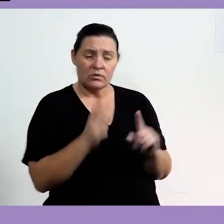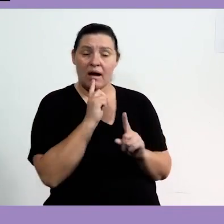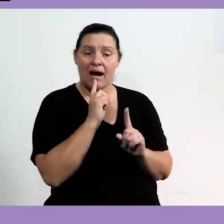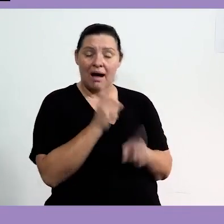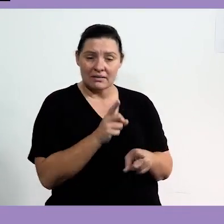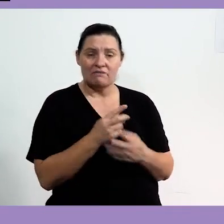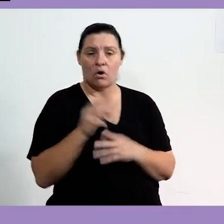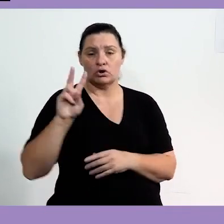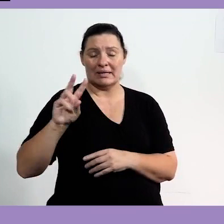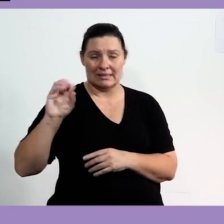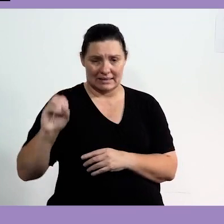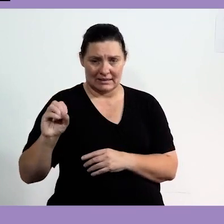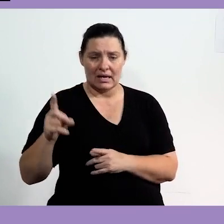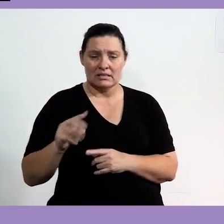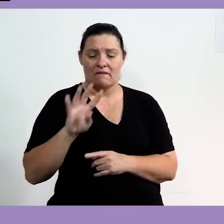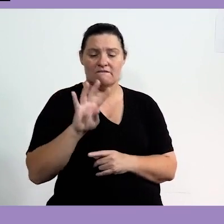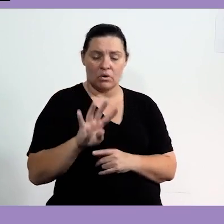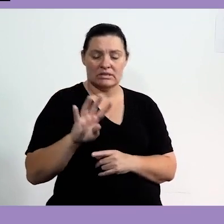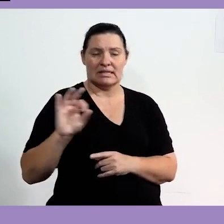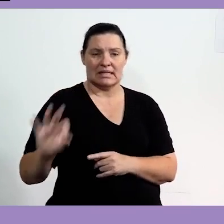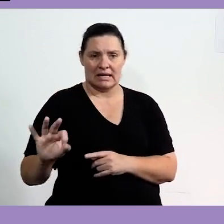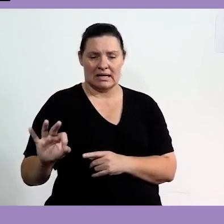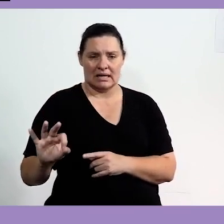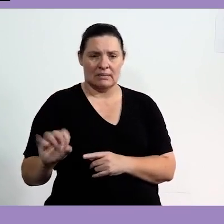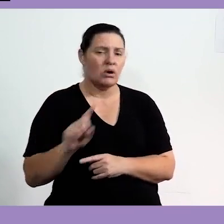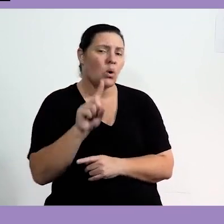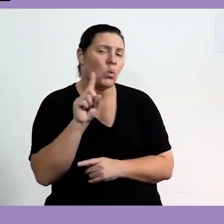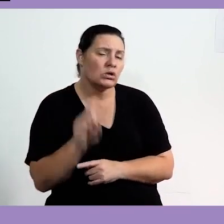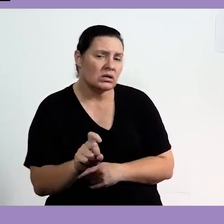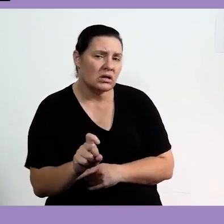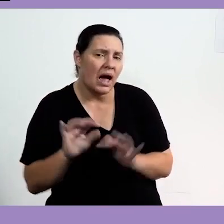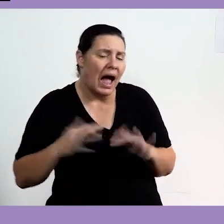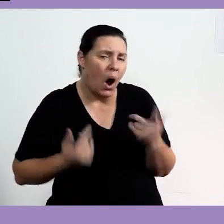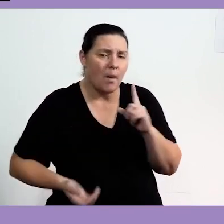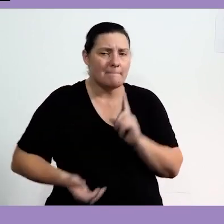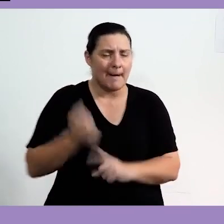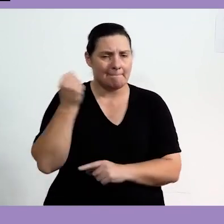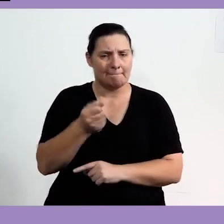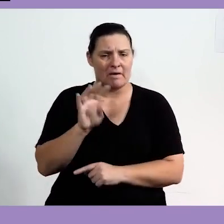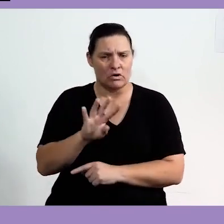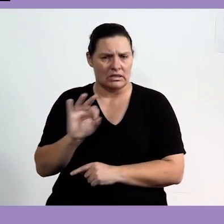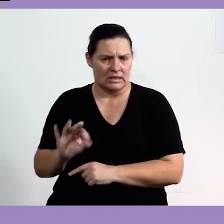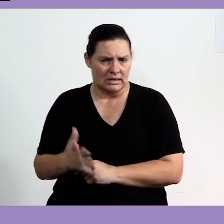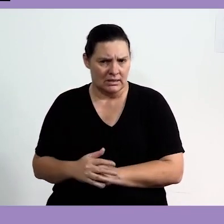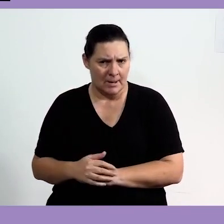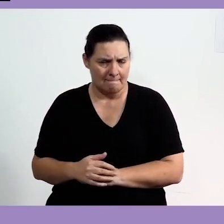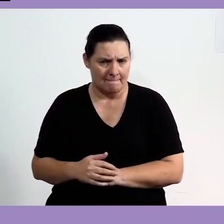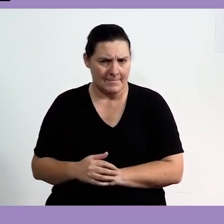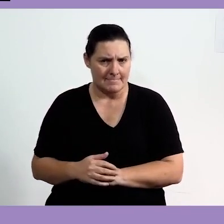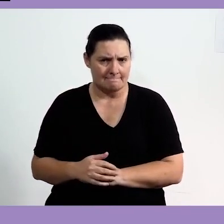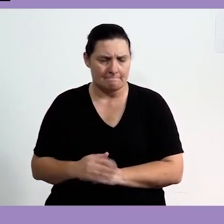there that the answer for the 20th term is 43. But the question is, how did we find that